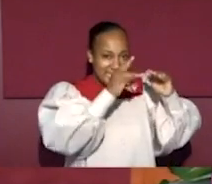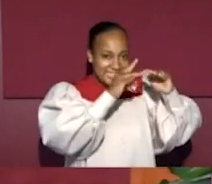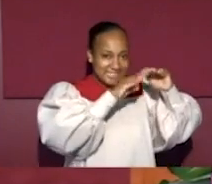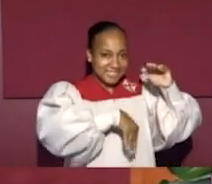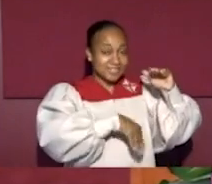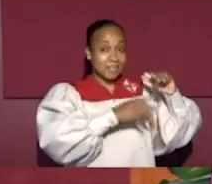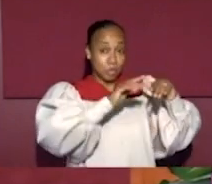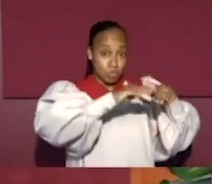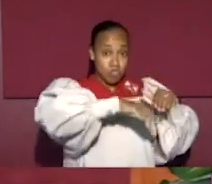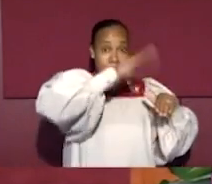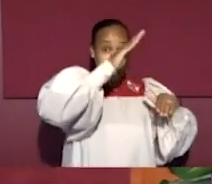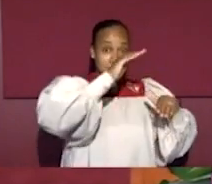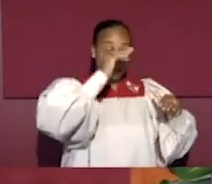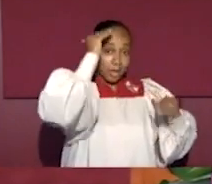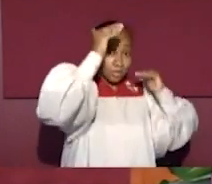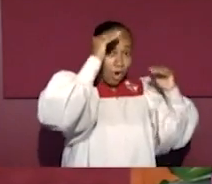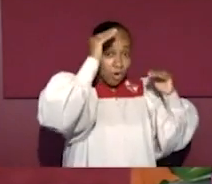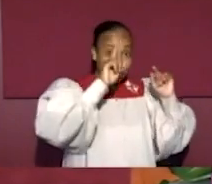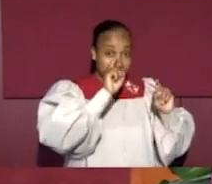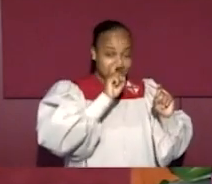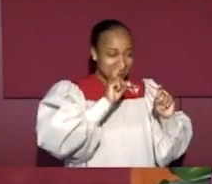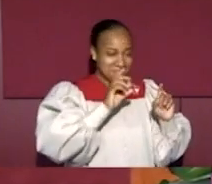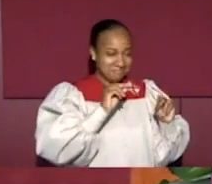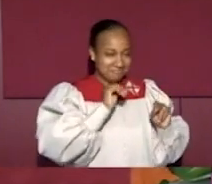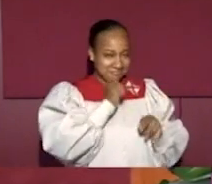don't raise grown-ups.